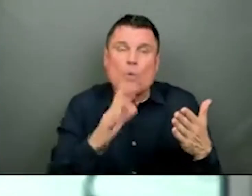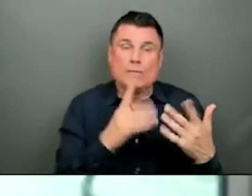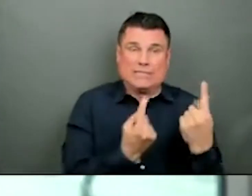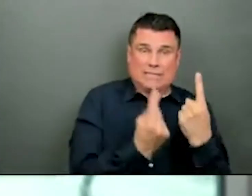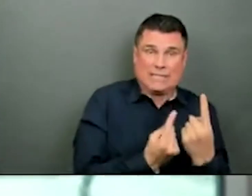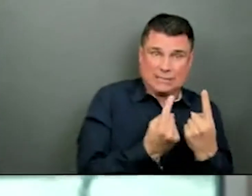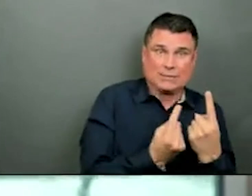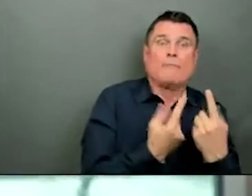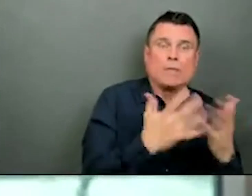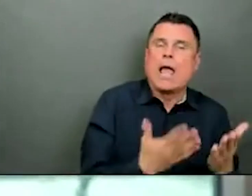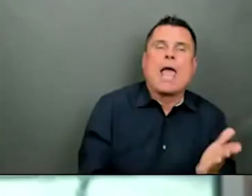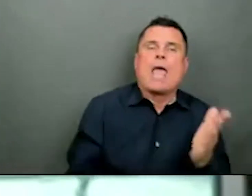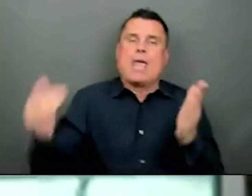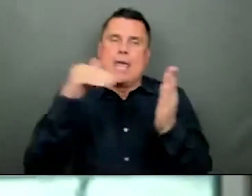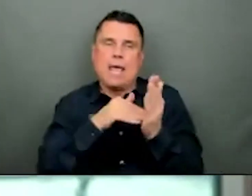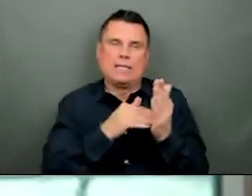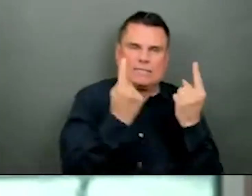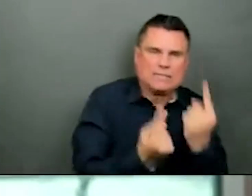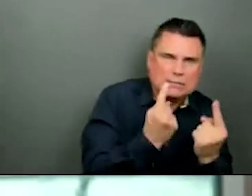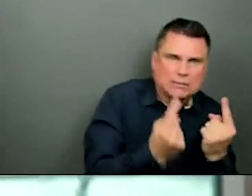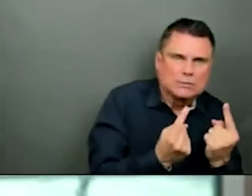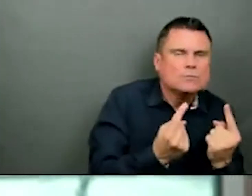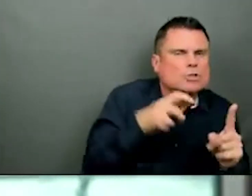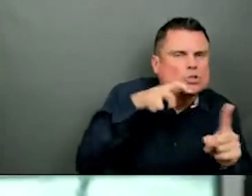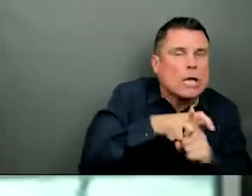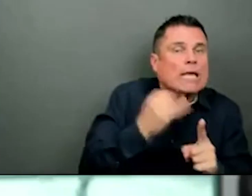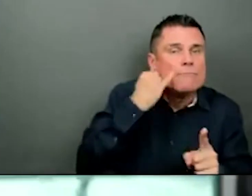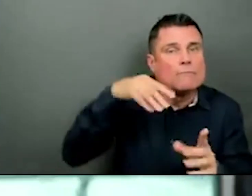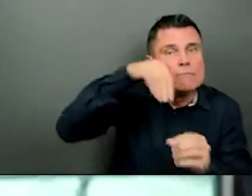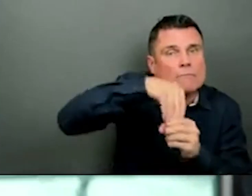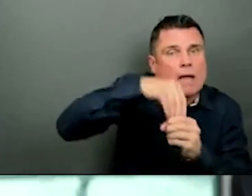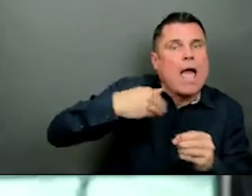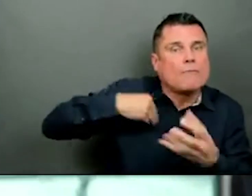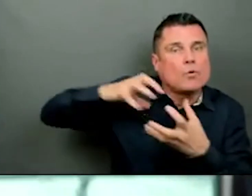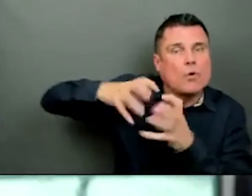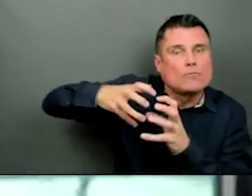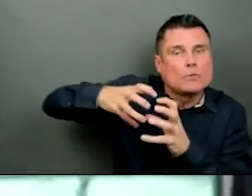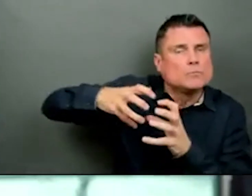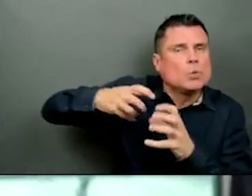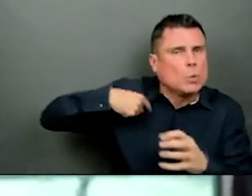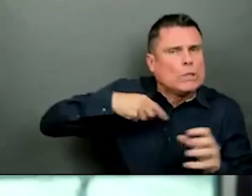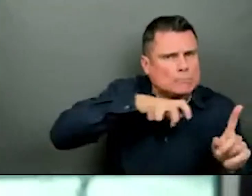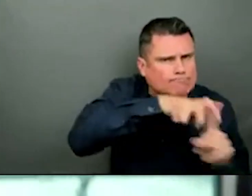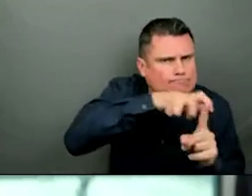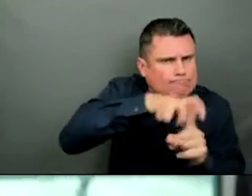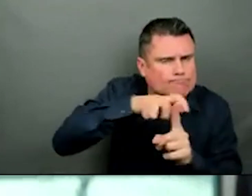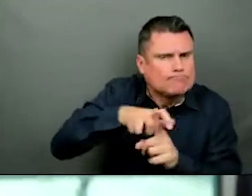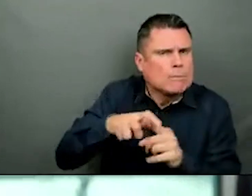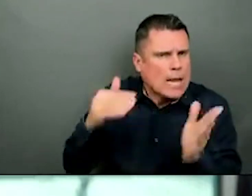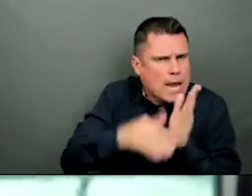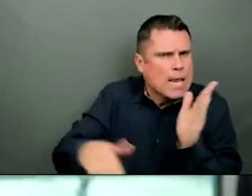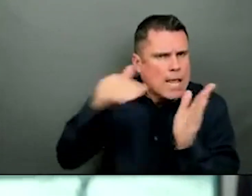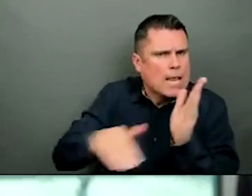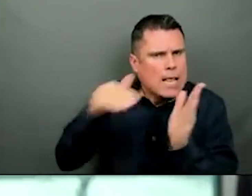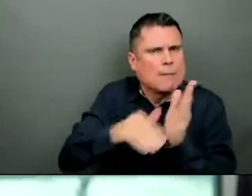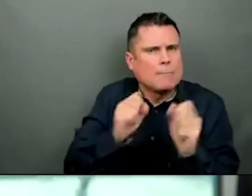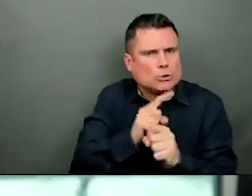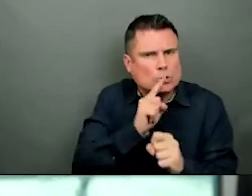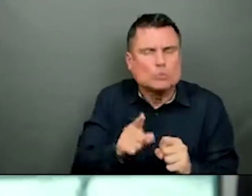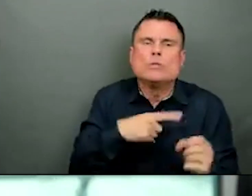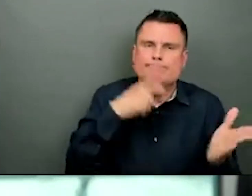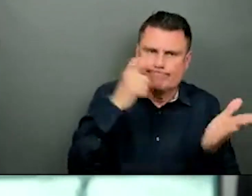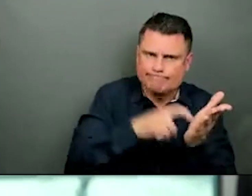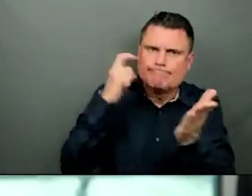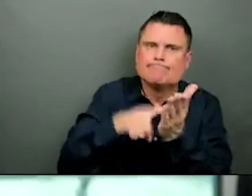about these variants of concern, we've talked about, they spread more easily in most cases,